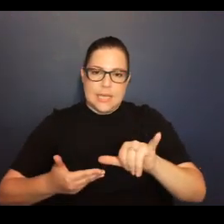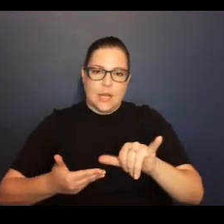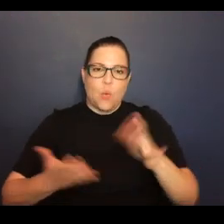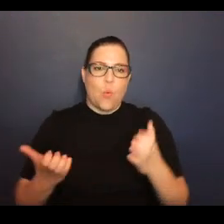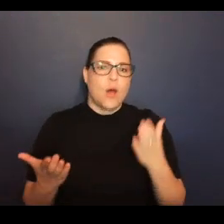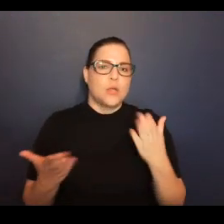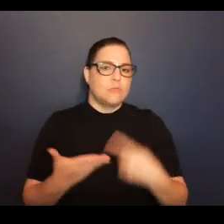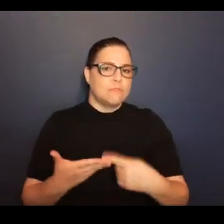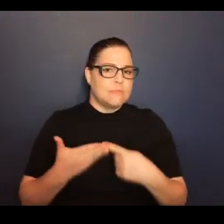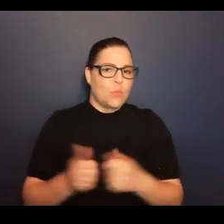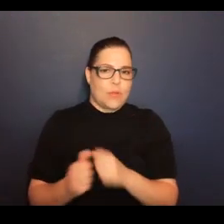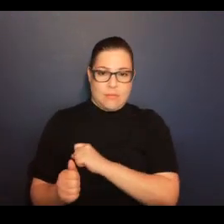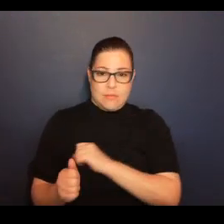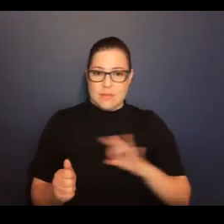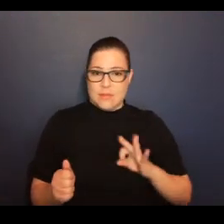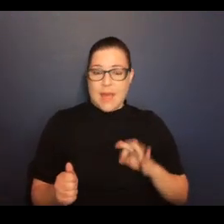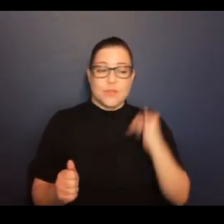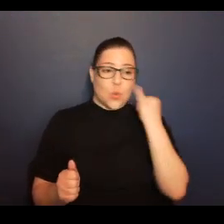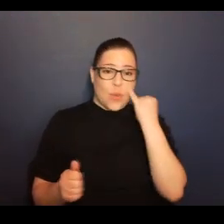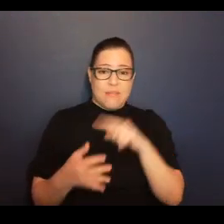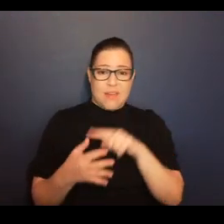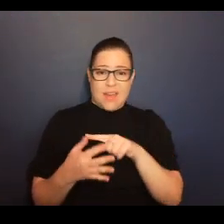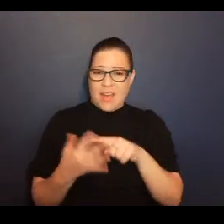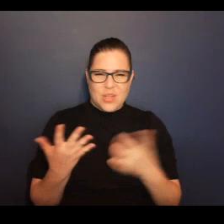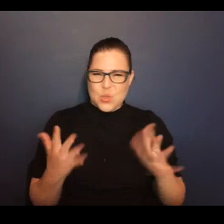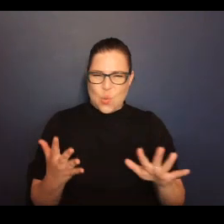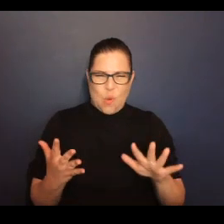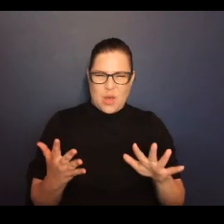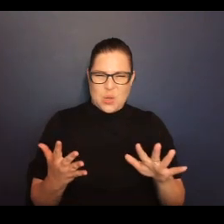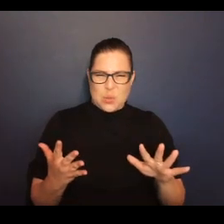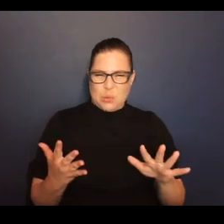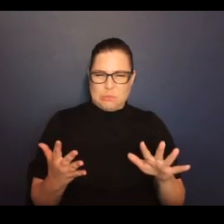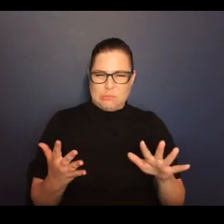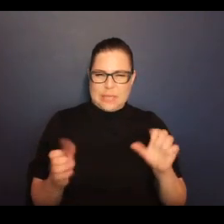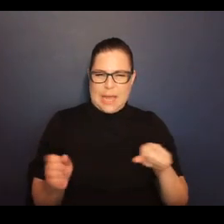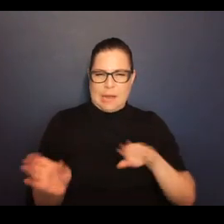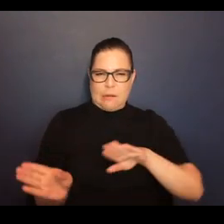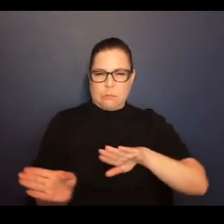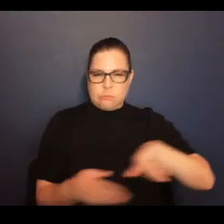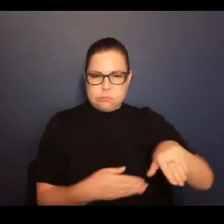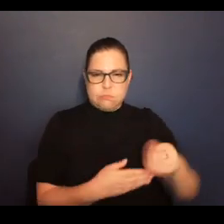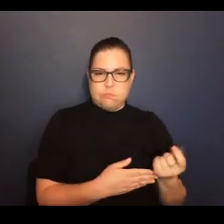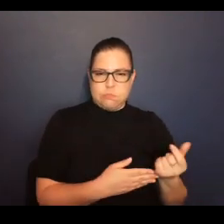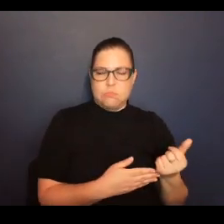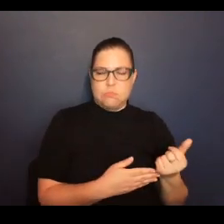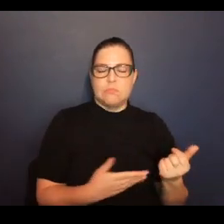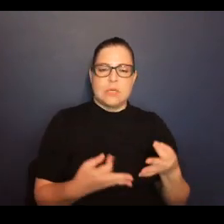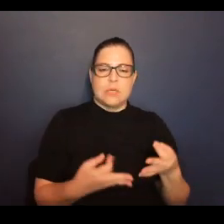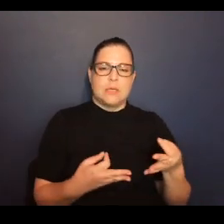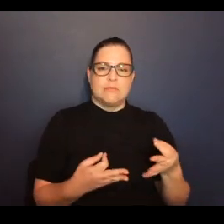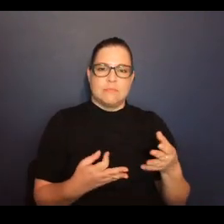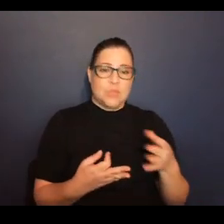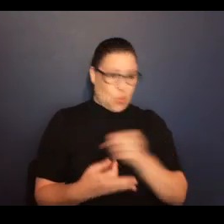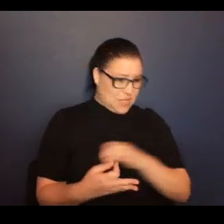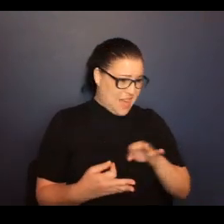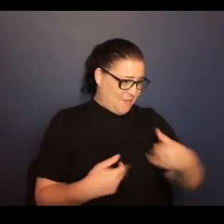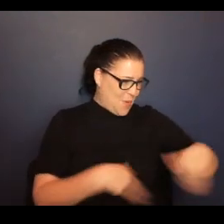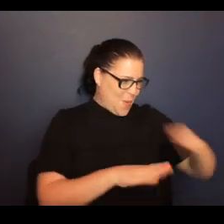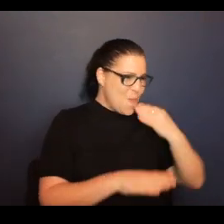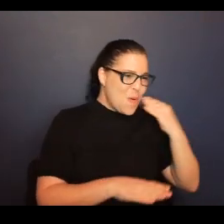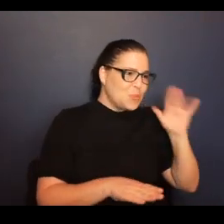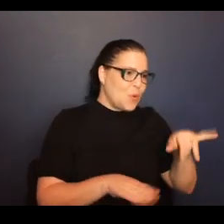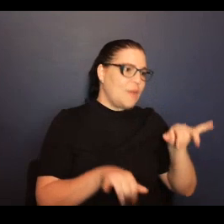this evening? This way, if there are items that you don't want to hear, we can send that staff member home and they don't have to wait for us all